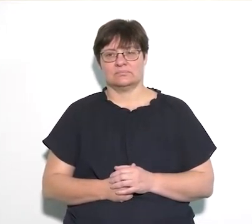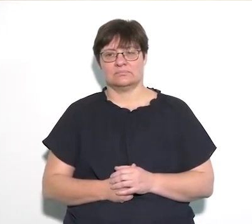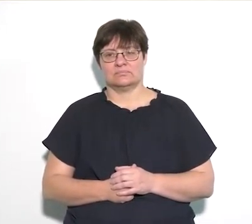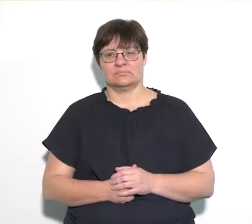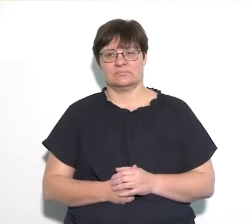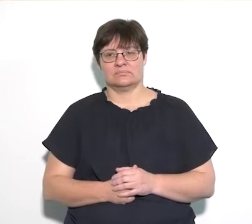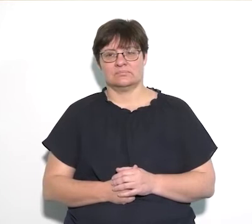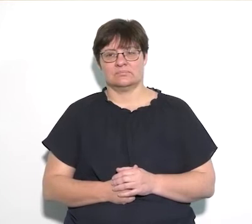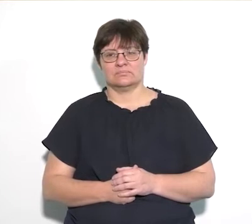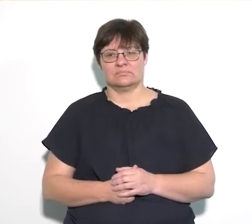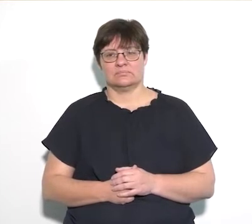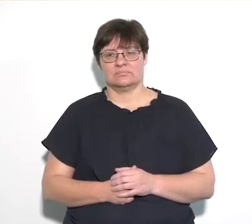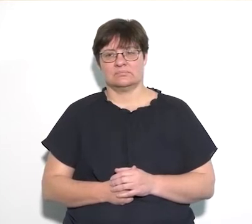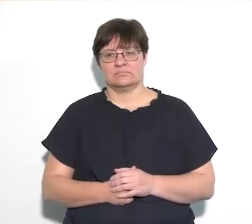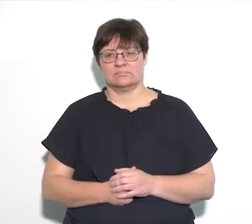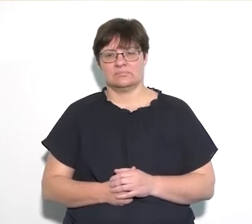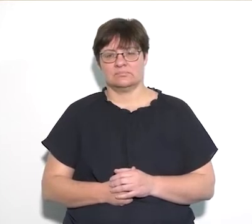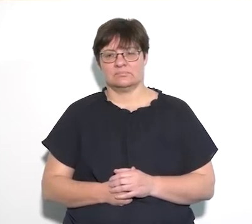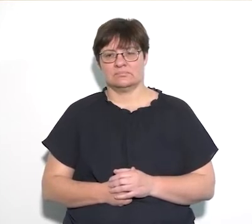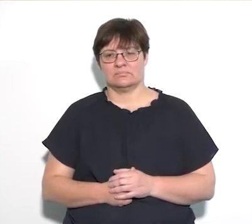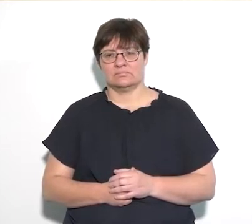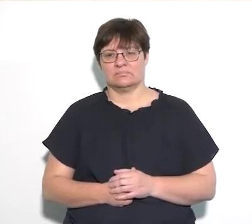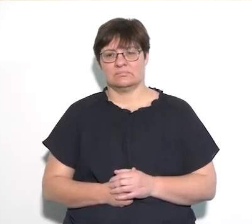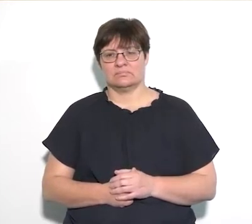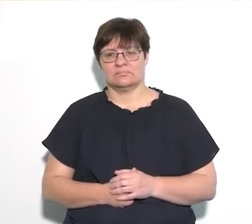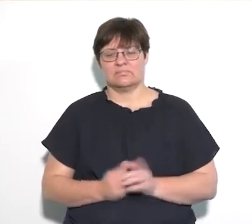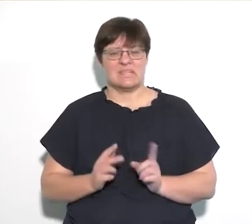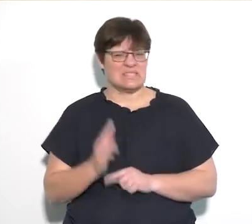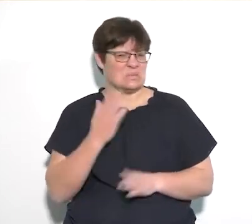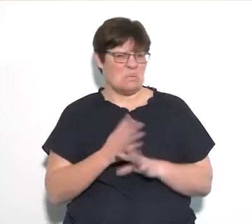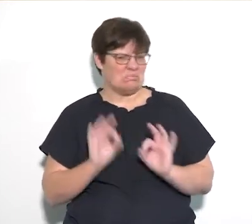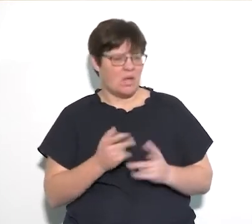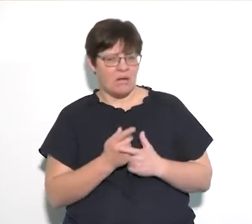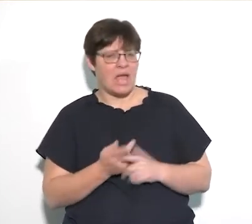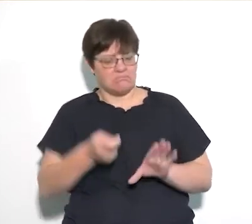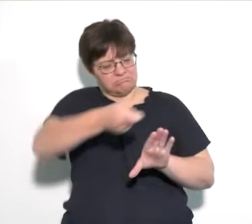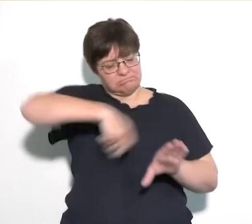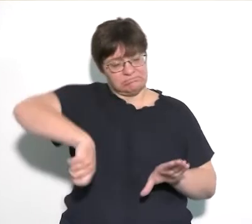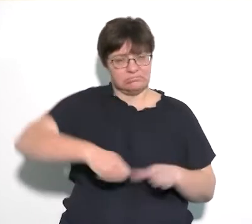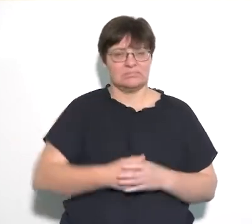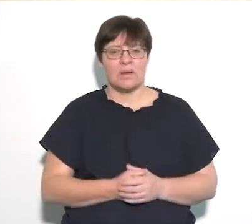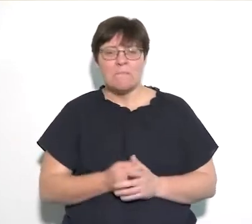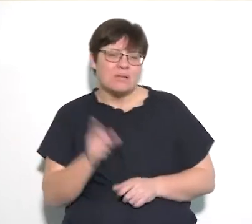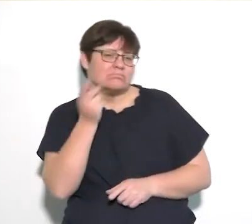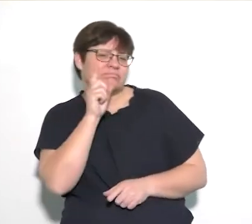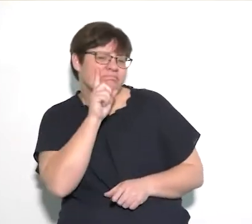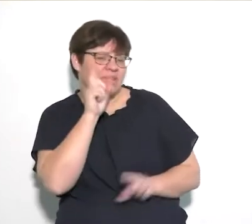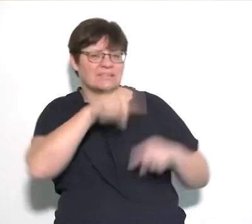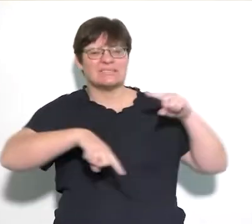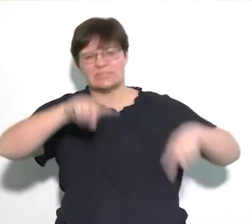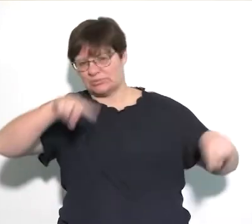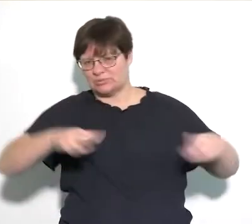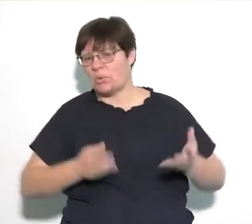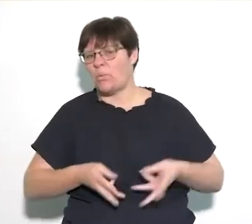trim these, I think also with the craft knife. It's not working so well with the scissors. You just have to experiment with